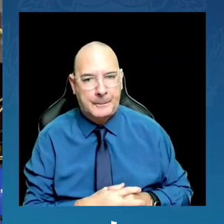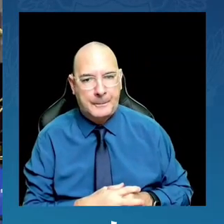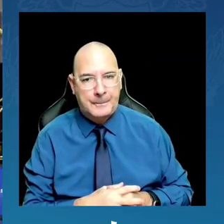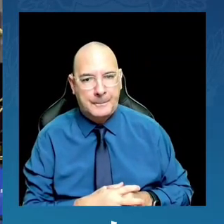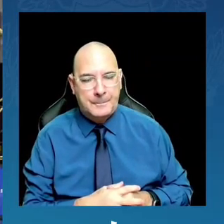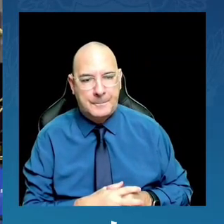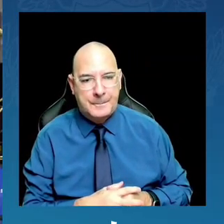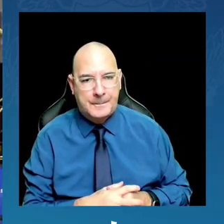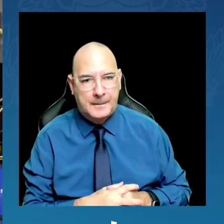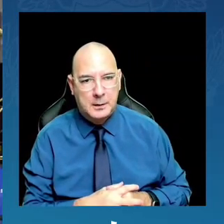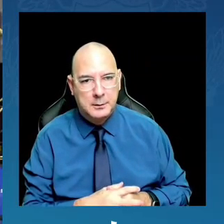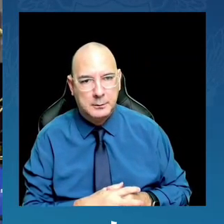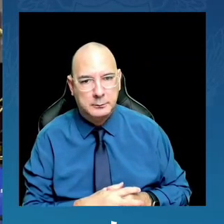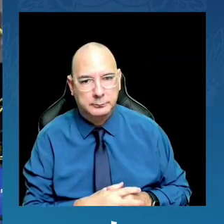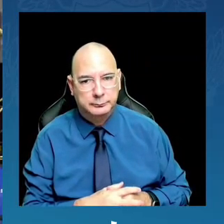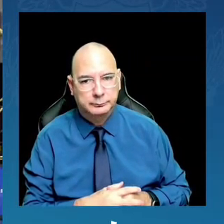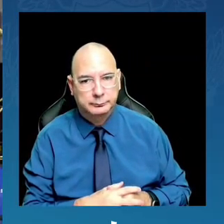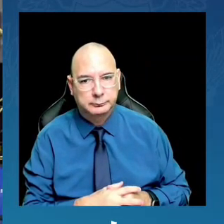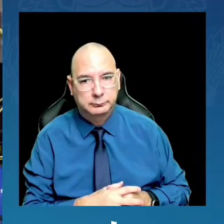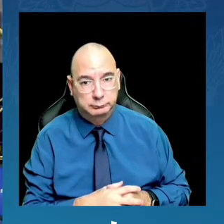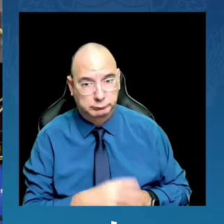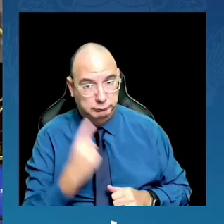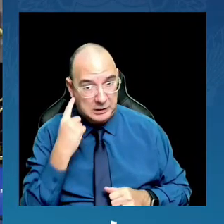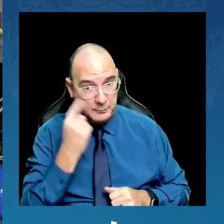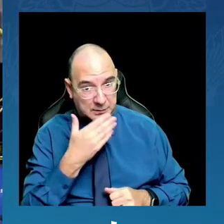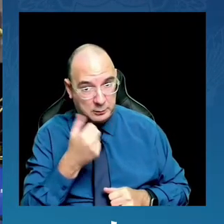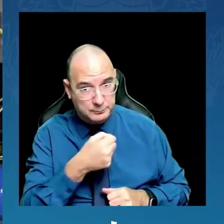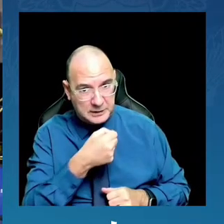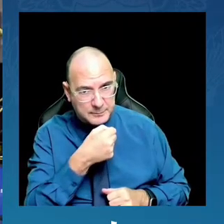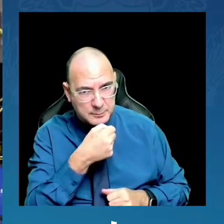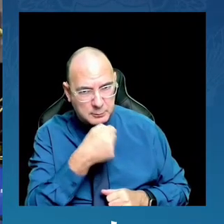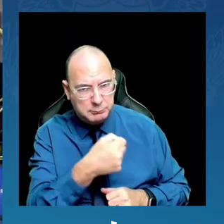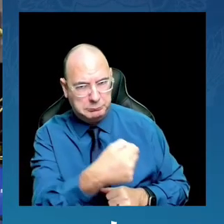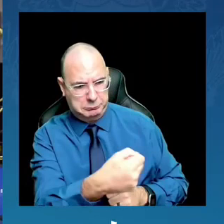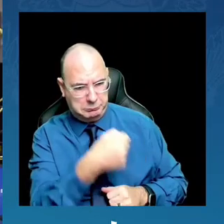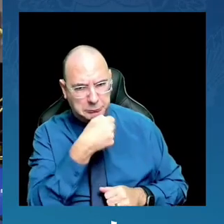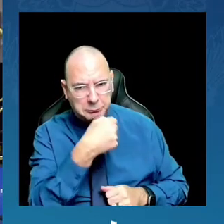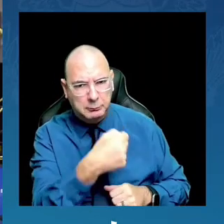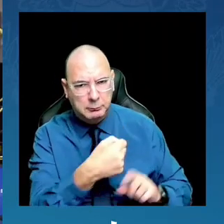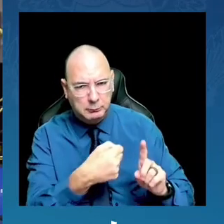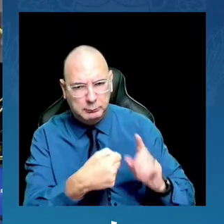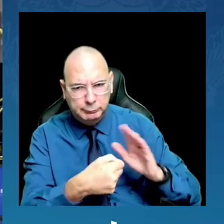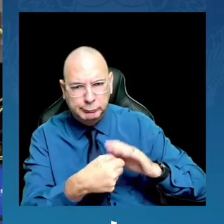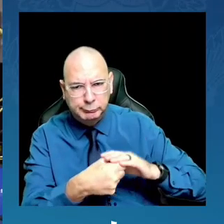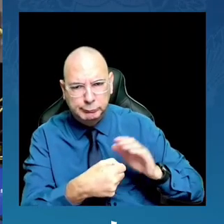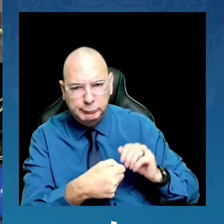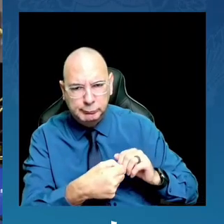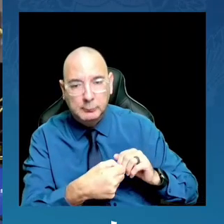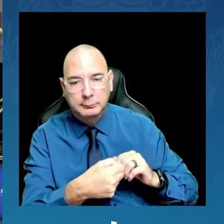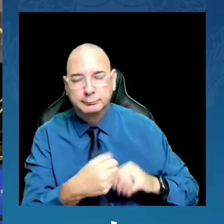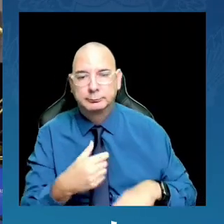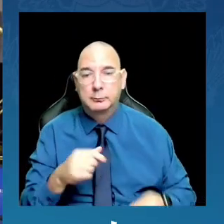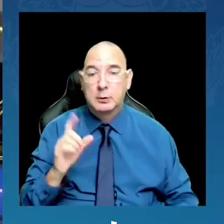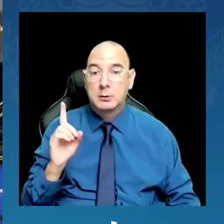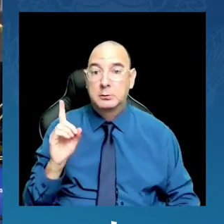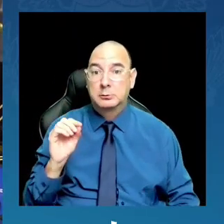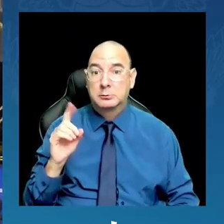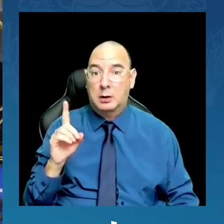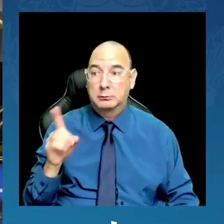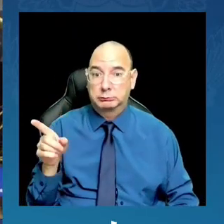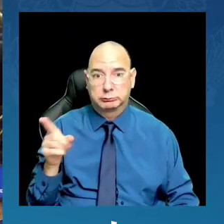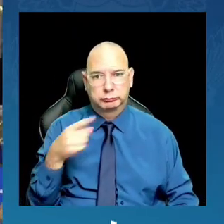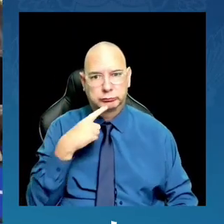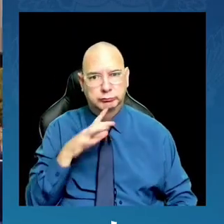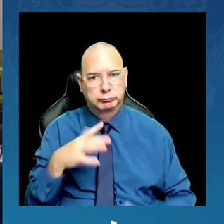Can you hear me better now? Yes. Okay. The Department of Defense has a great responsibility to ensure that our